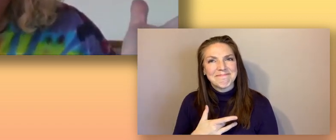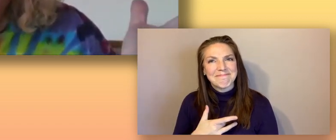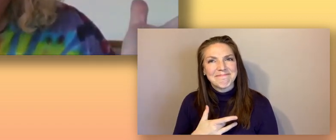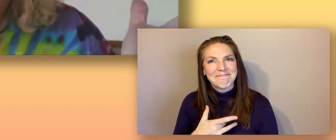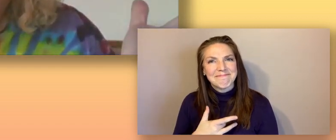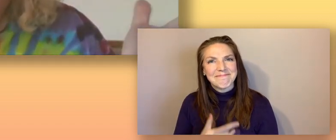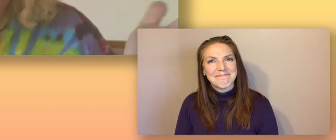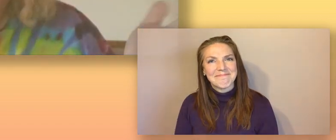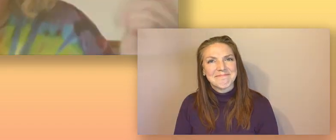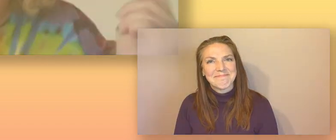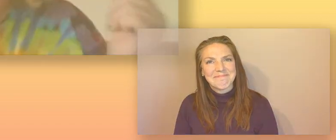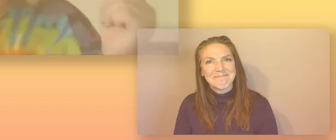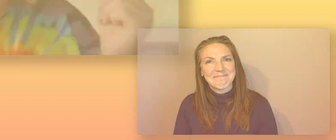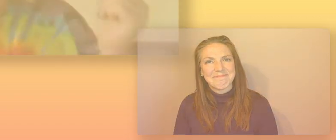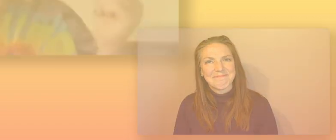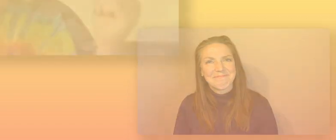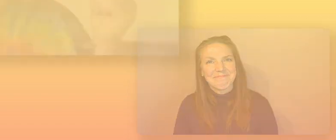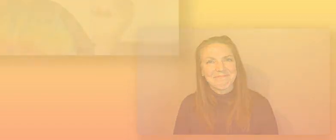farm.